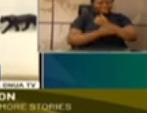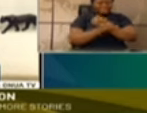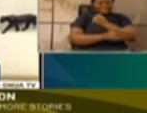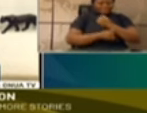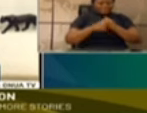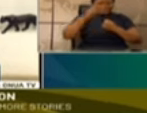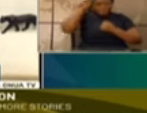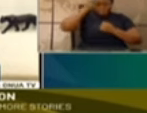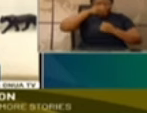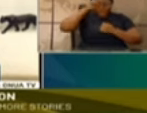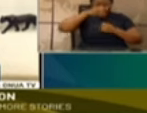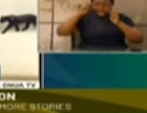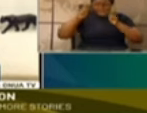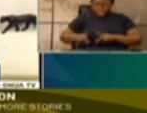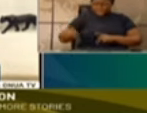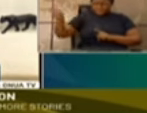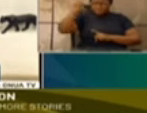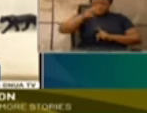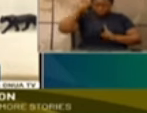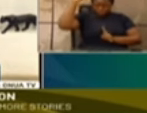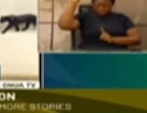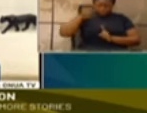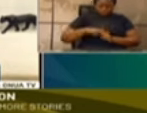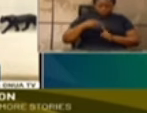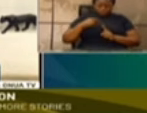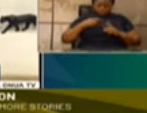problem. If you